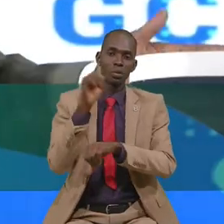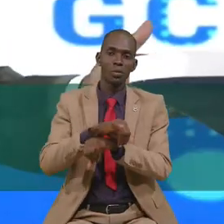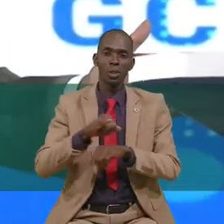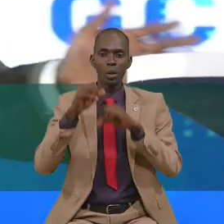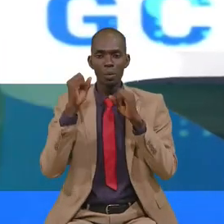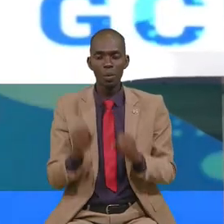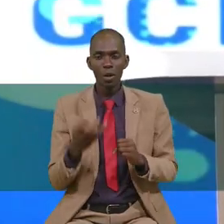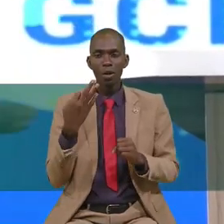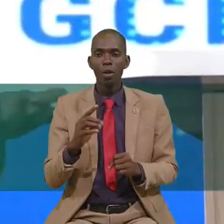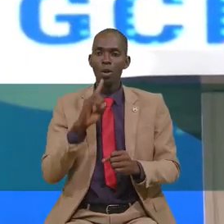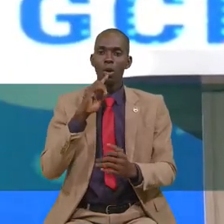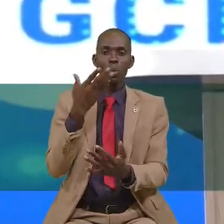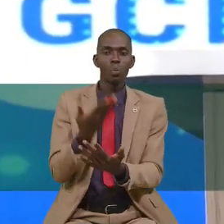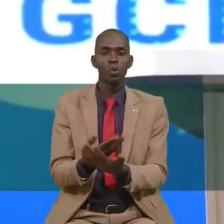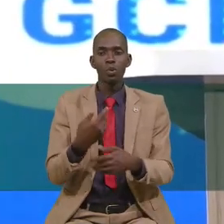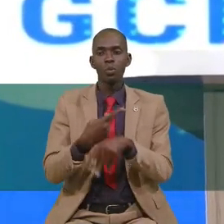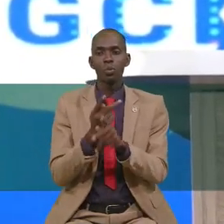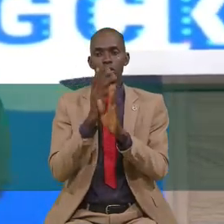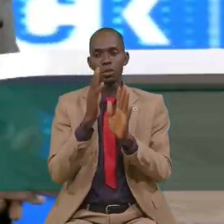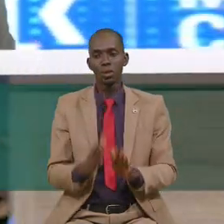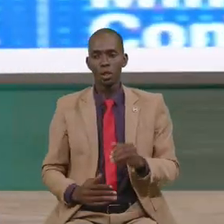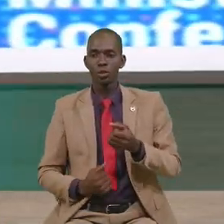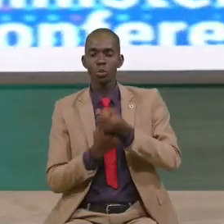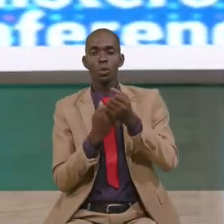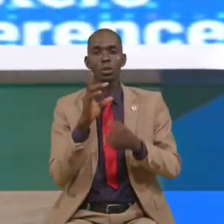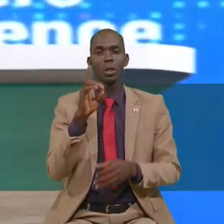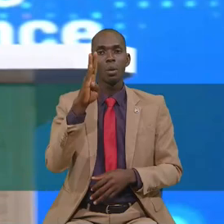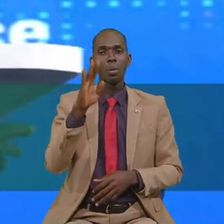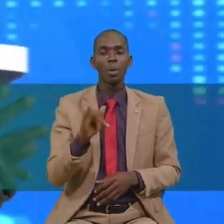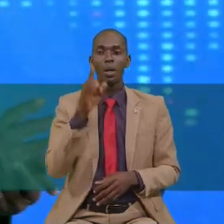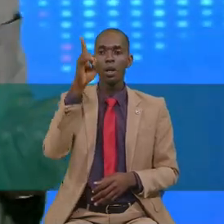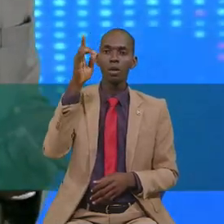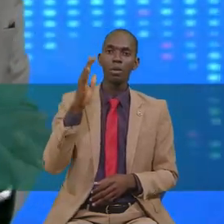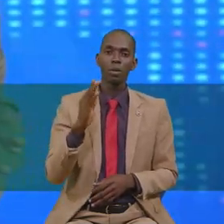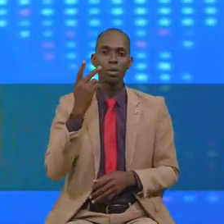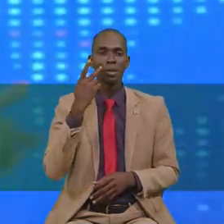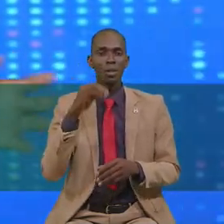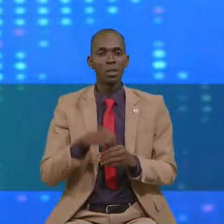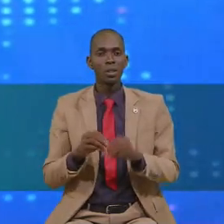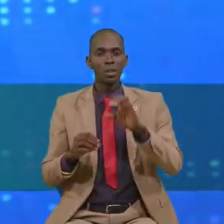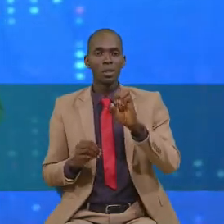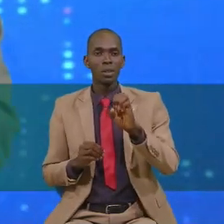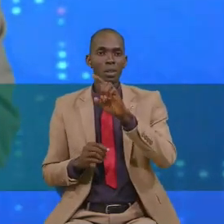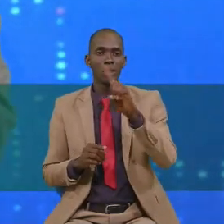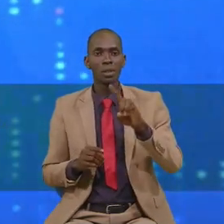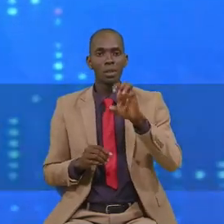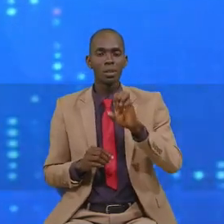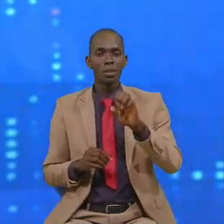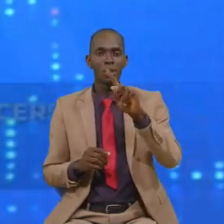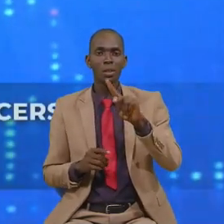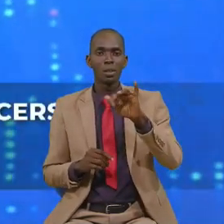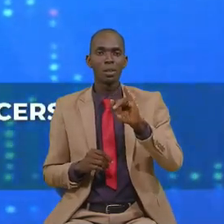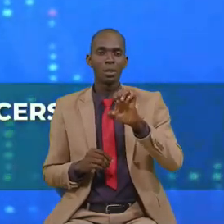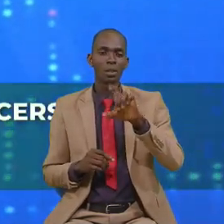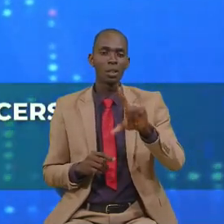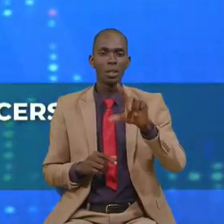proof producers supported by God. We're looking at Ezekiel chapter 37, verse